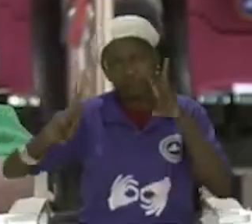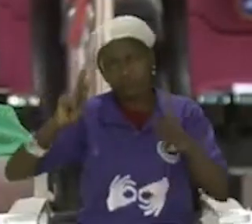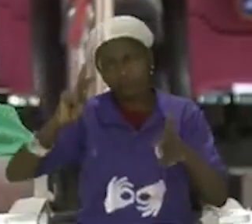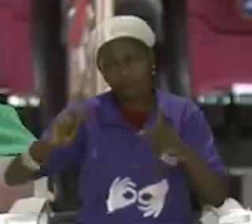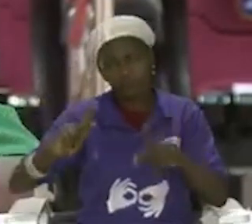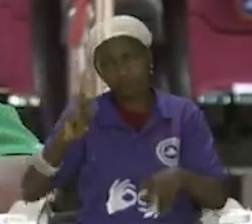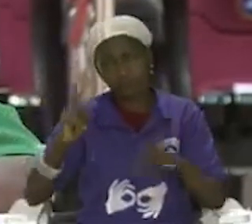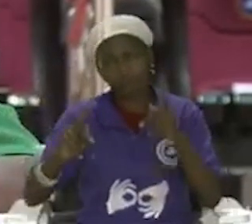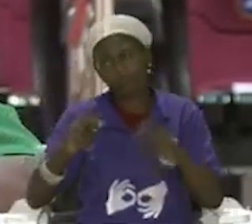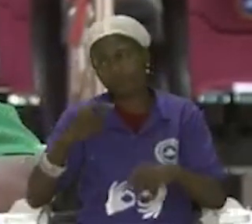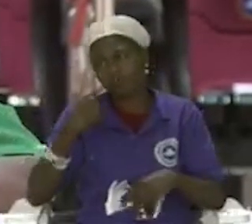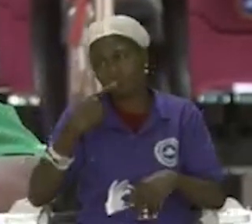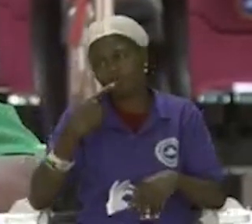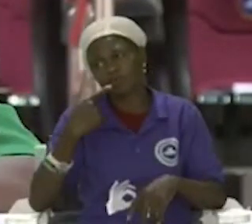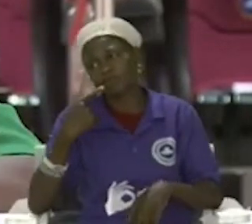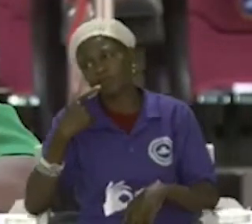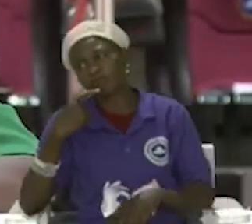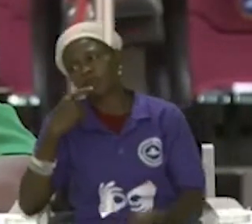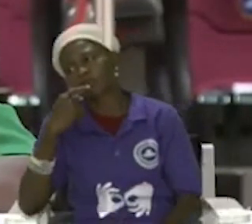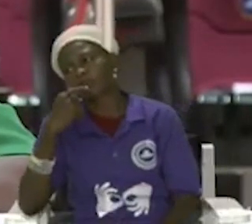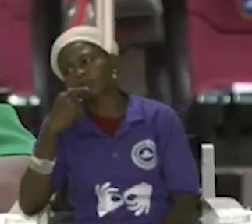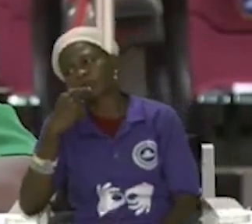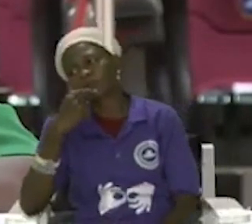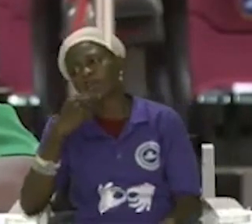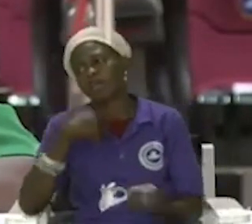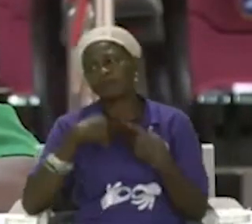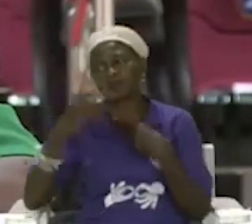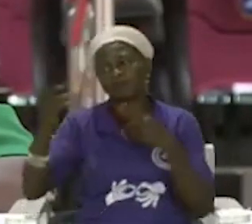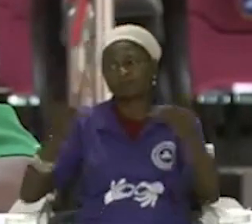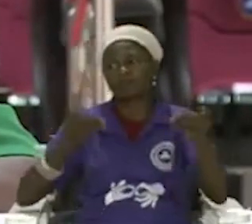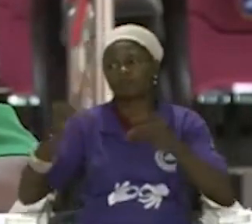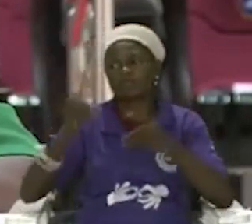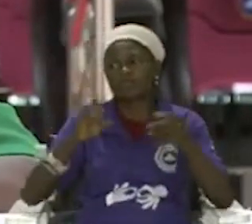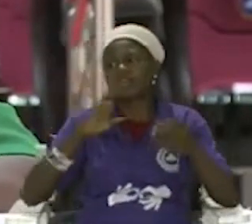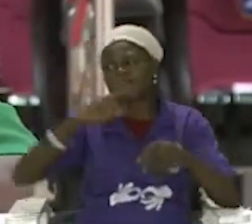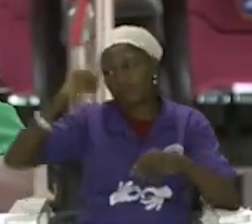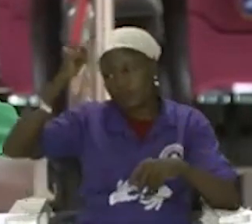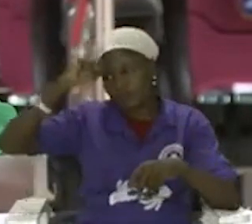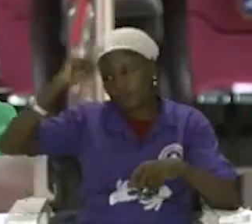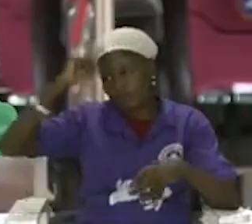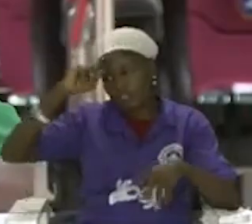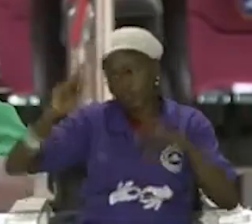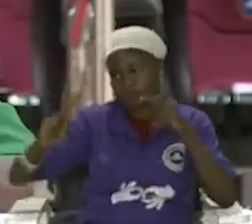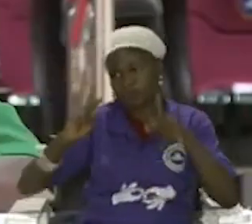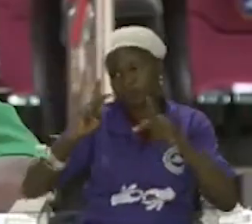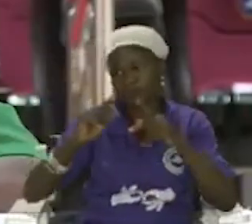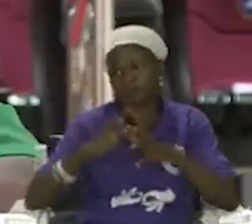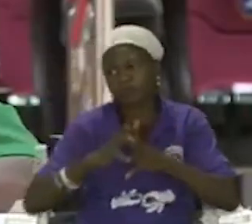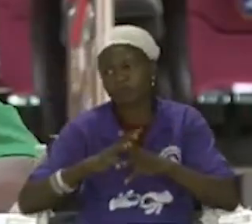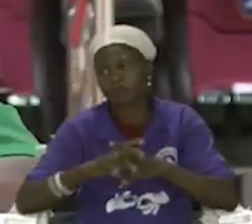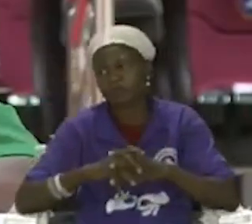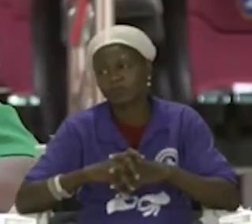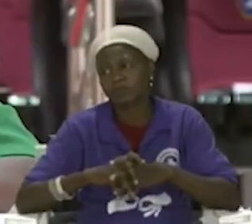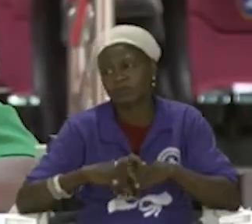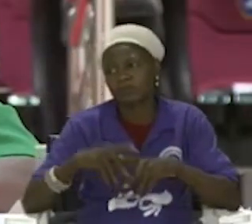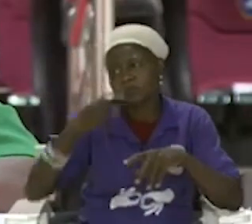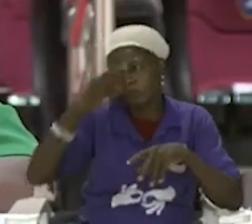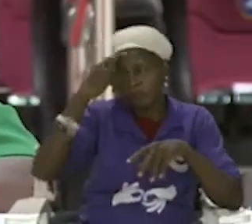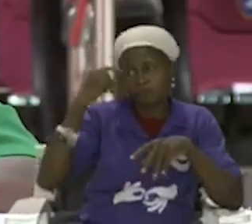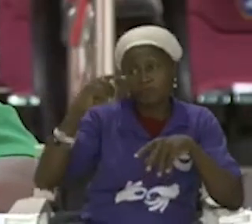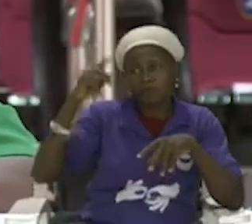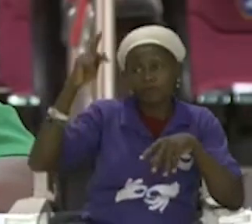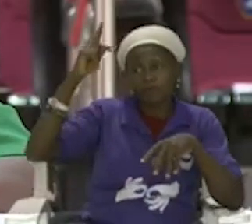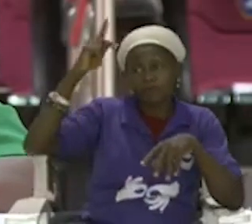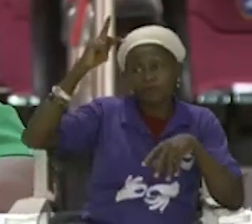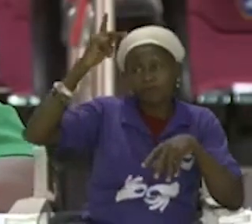People who have dominion are wise. Because Proverbs chapter 17